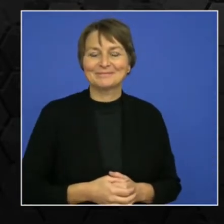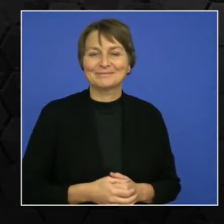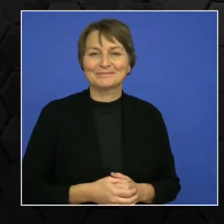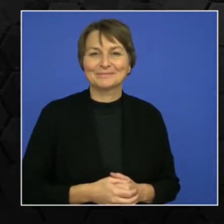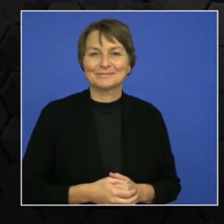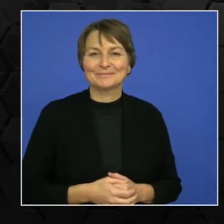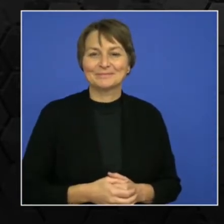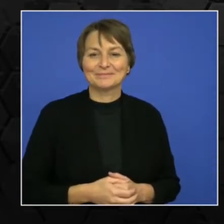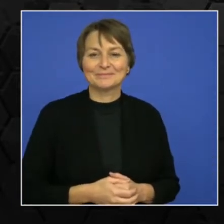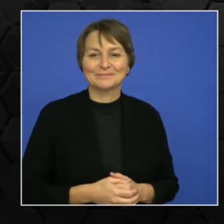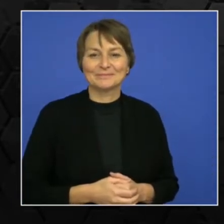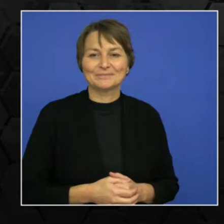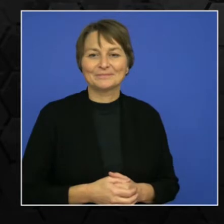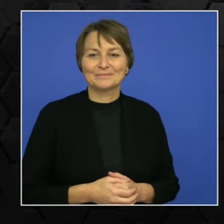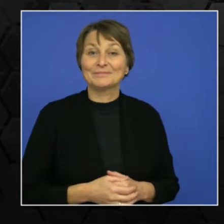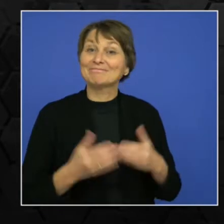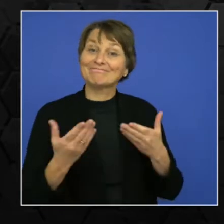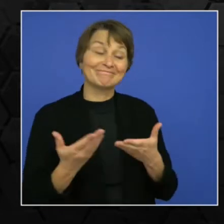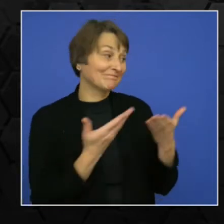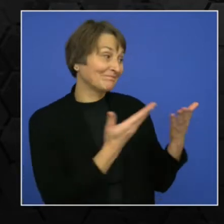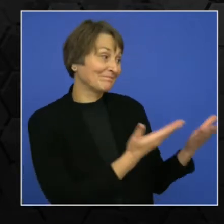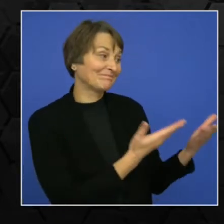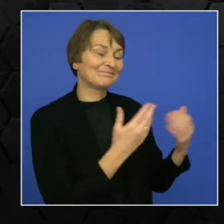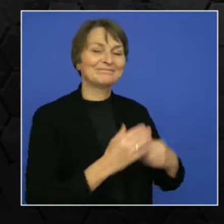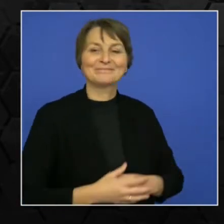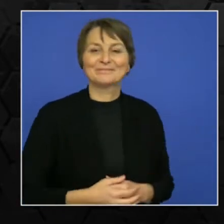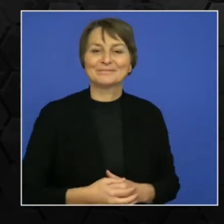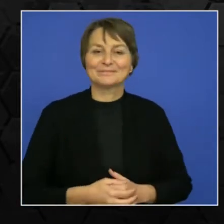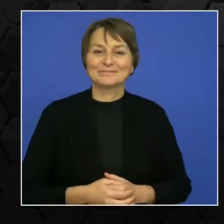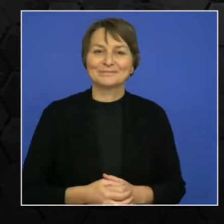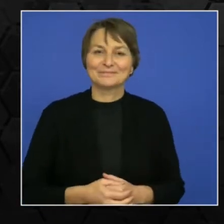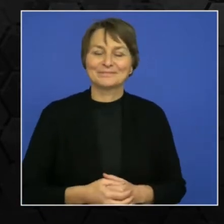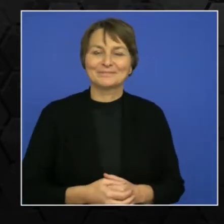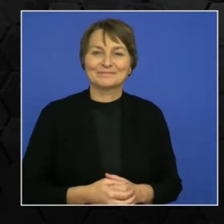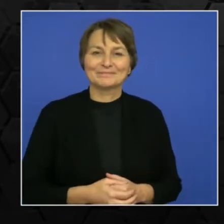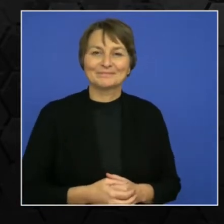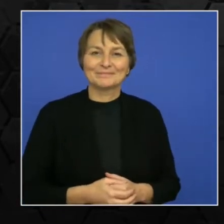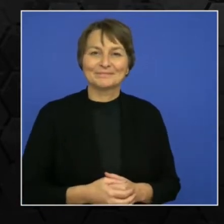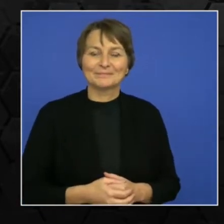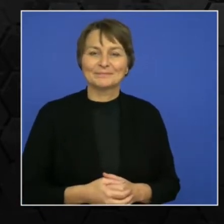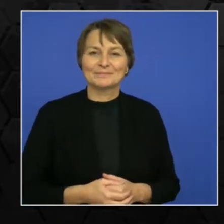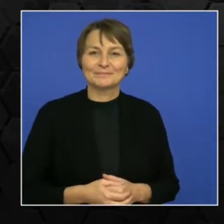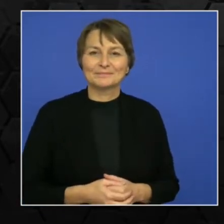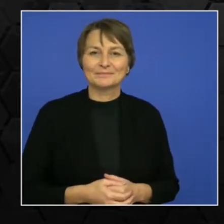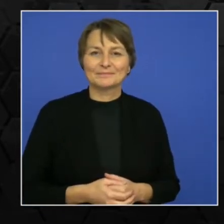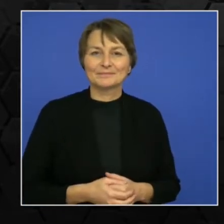Yeah, so the stage is all yours. Right, You can absolutely. take it.